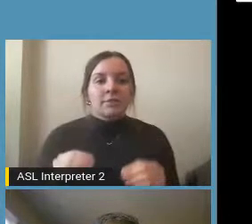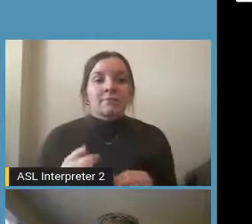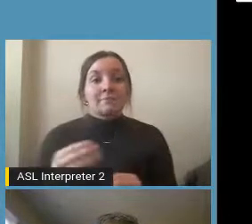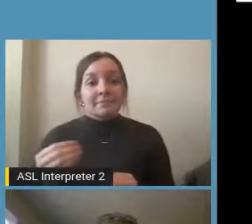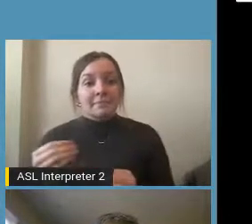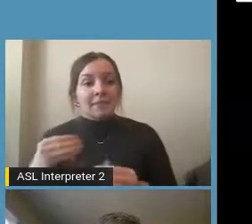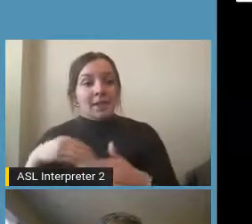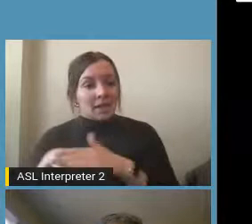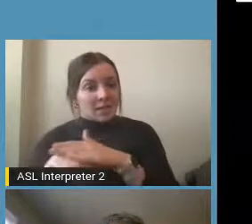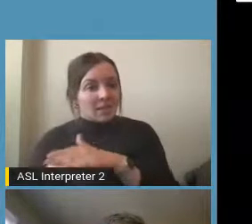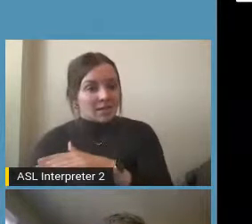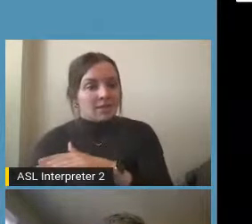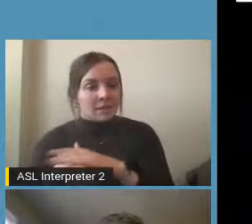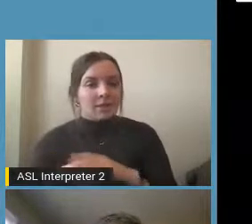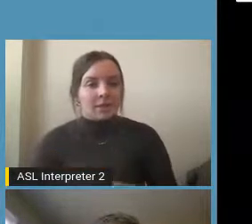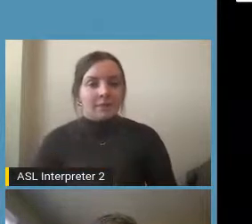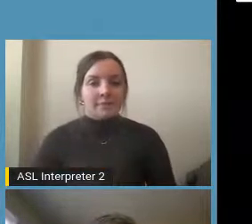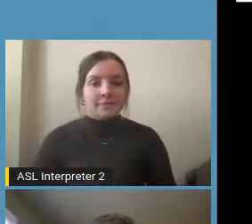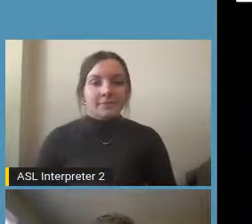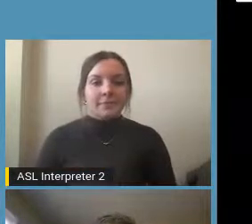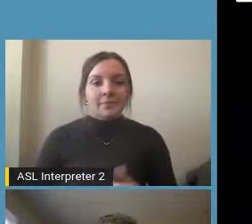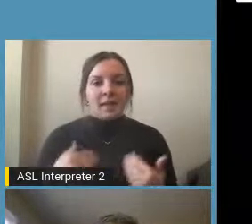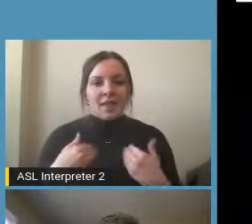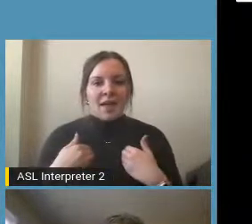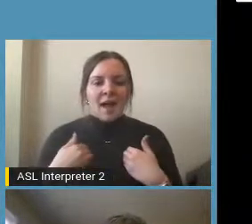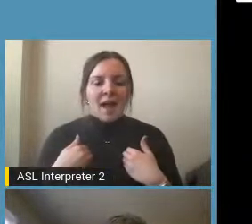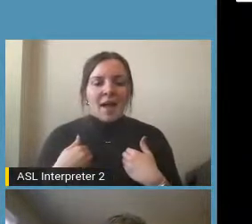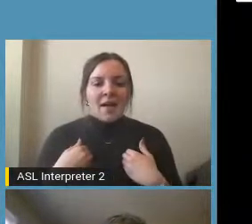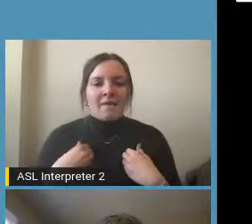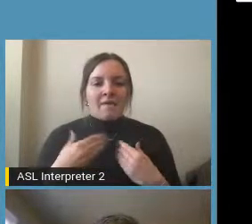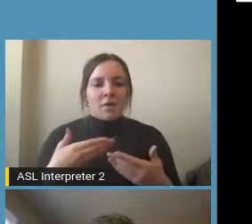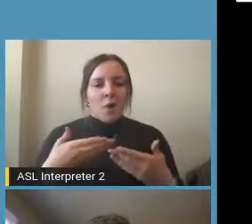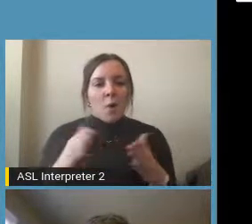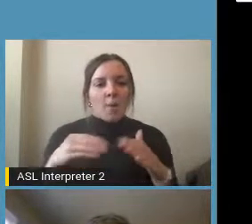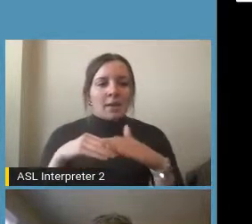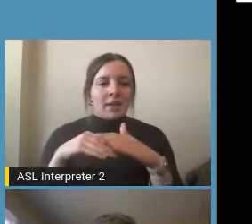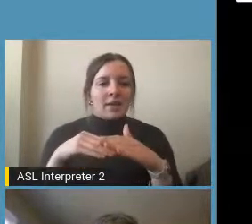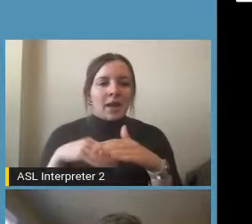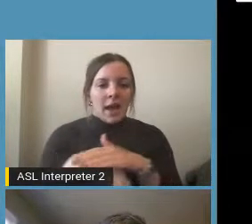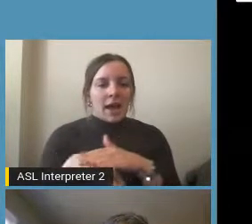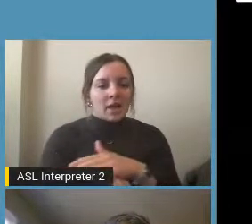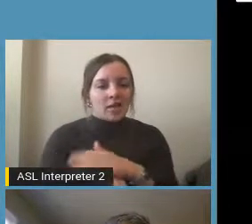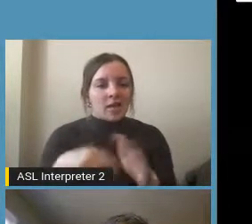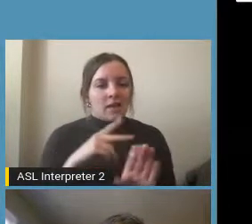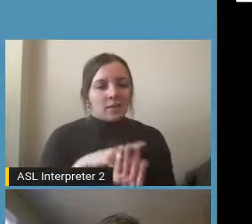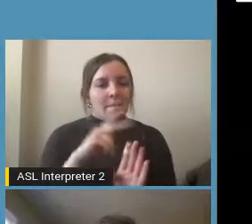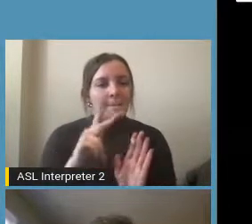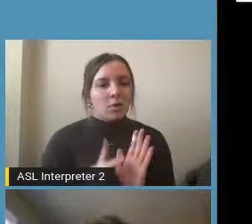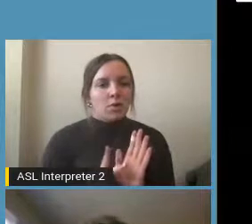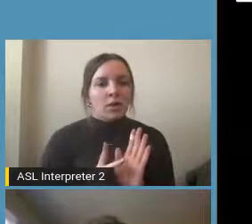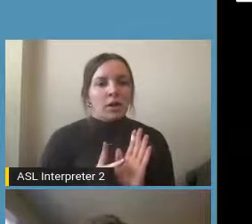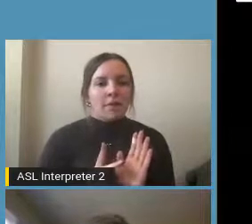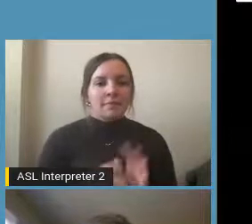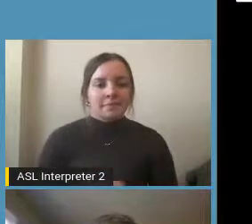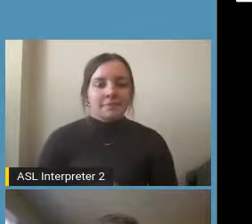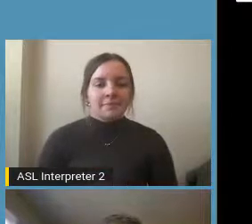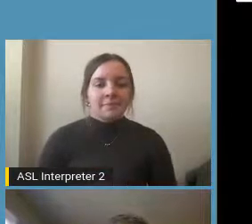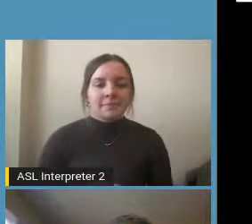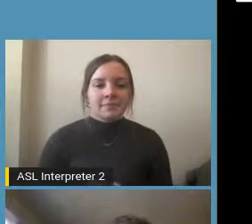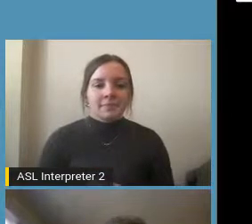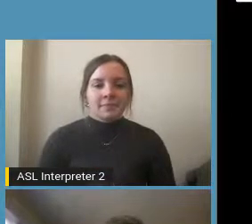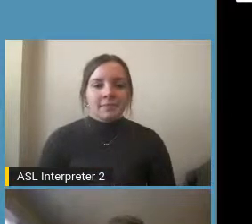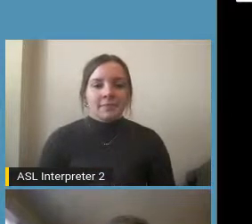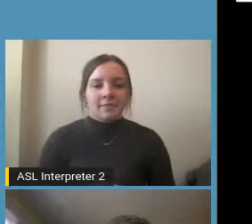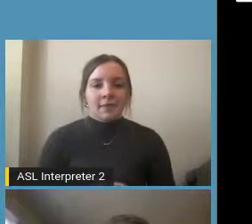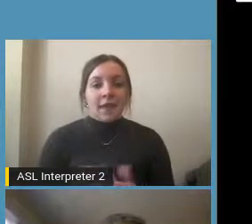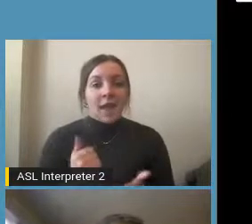which is the Smithsonian Open Access Program. And it was also used for exhibition and promotion. To promote their exhibition, they